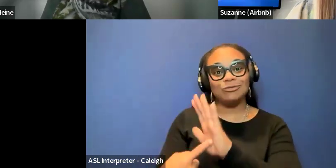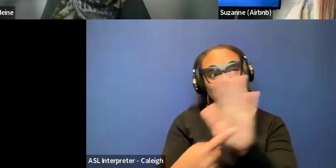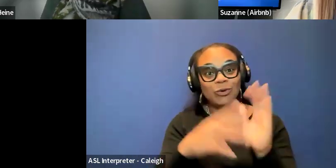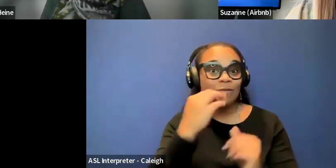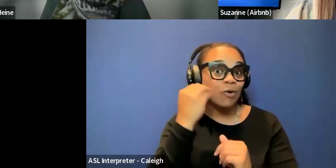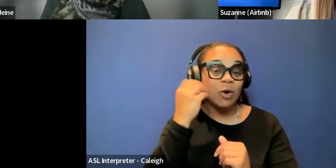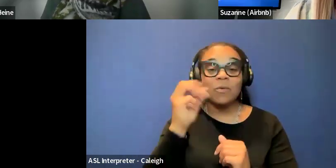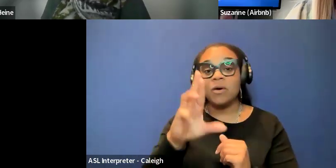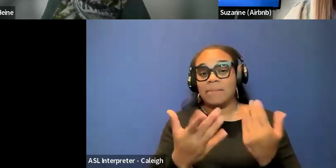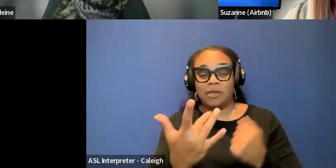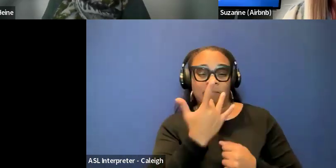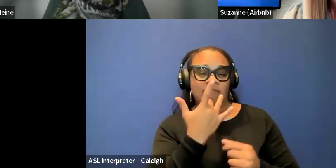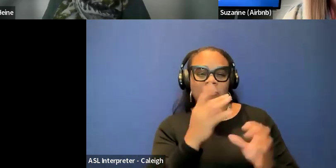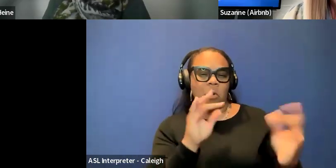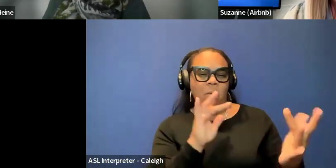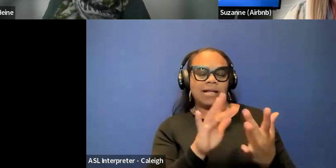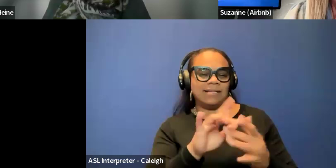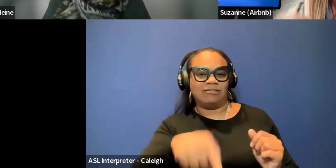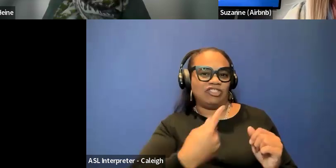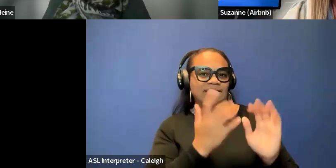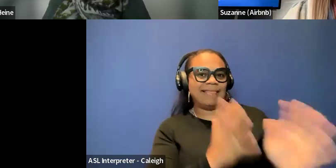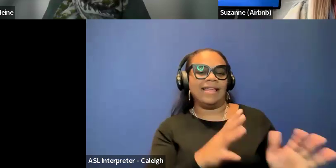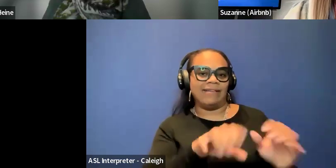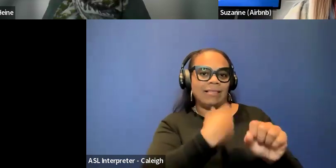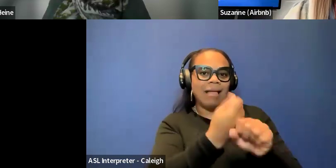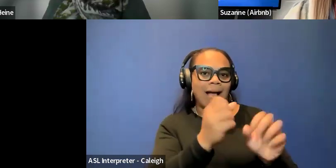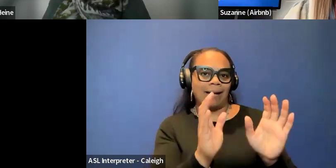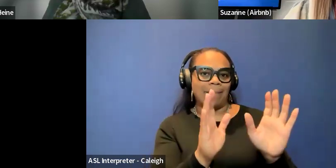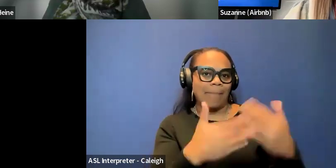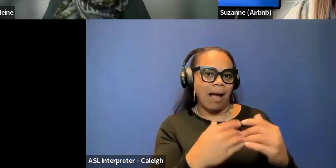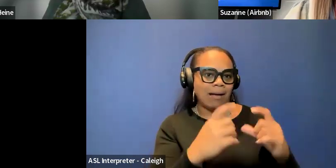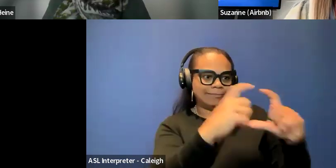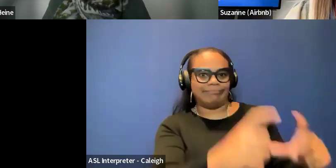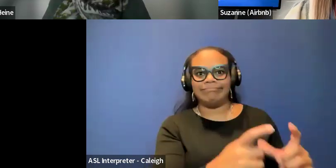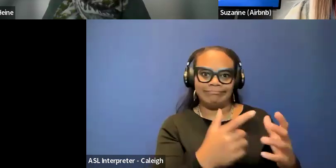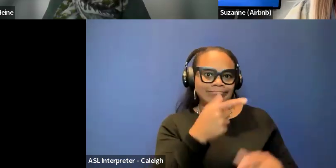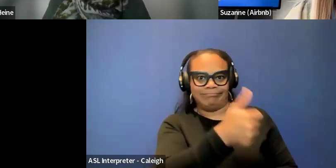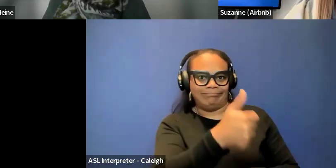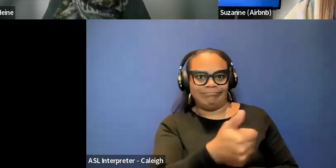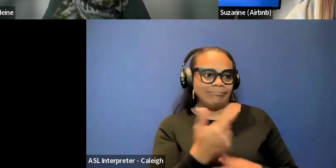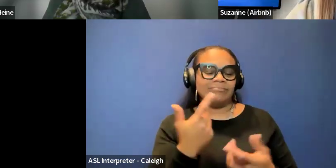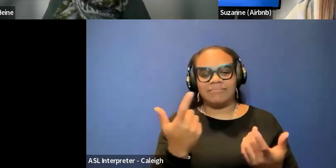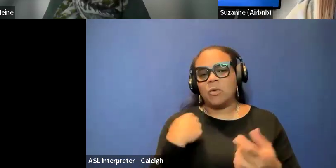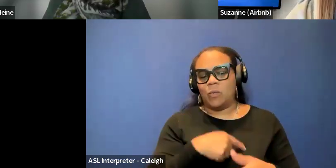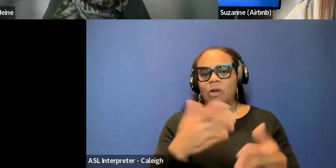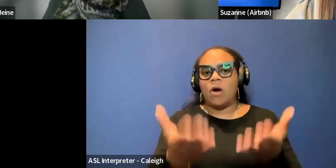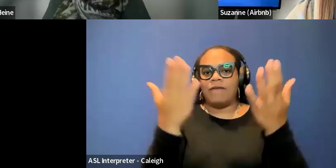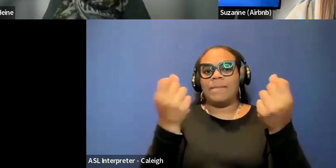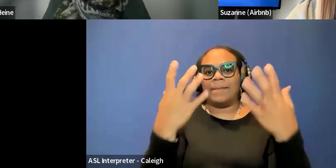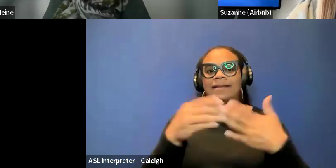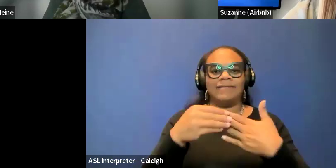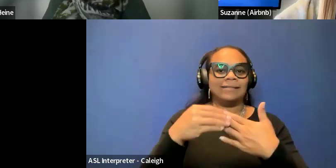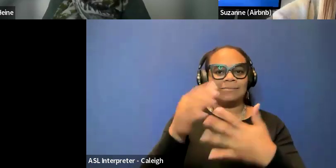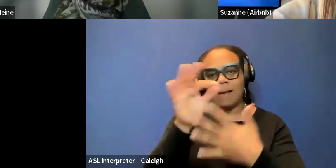want a lockbox because you don't want to have to meet your guests. So, we offer a lot of flexibility when it comes to hosting, depending on your motivations.